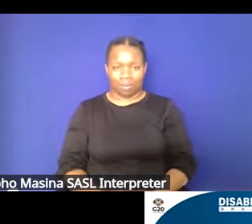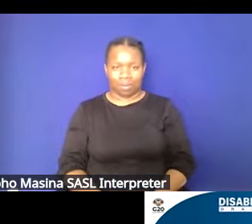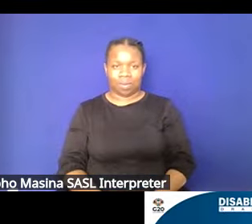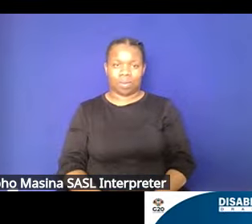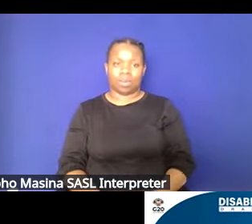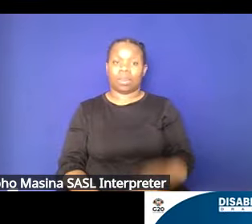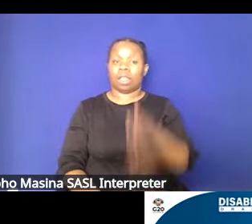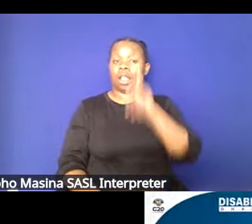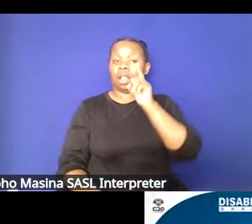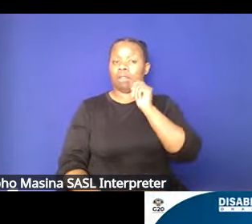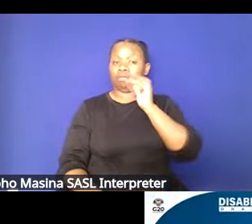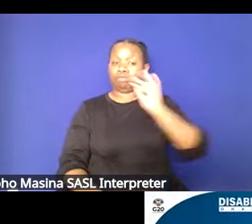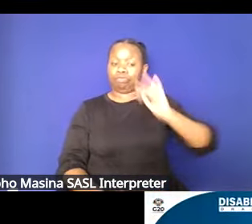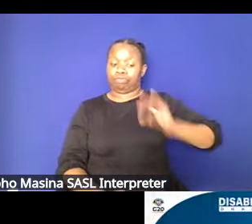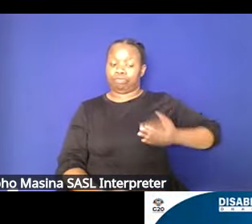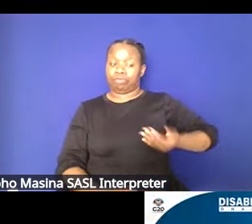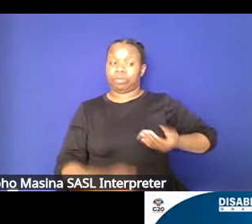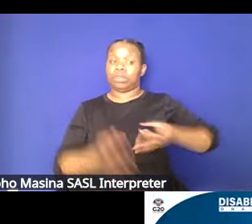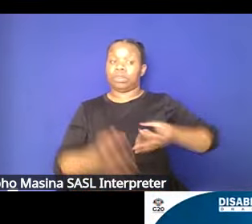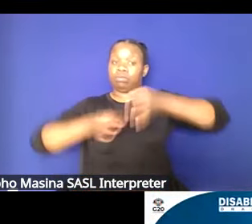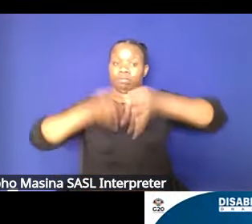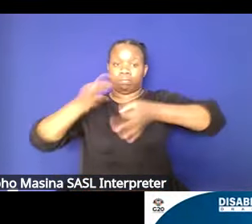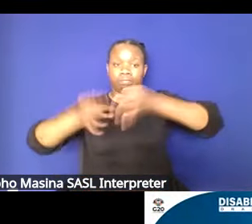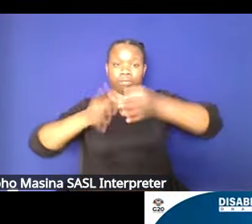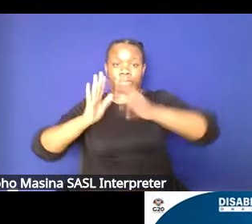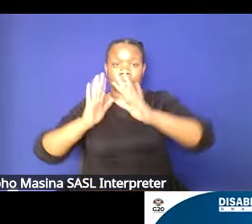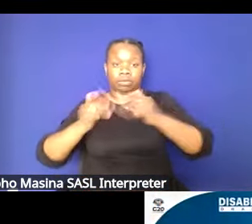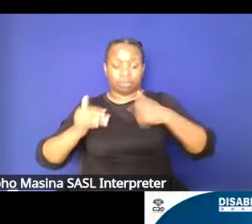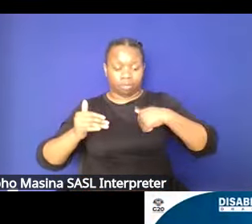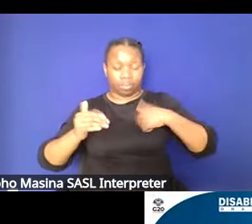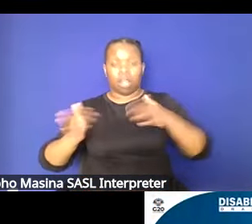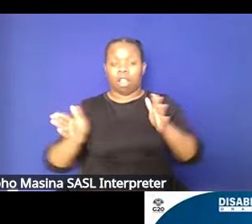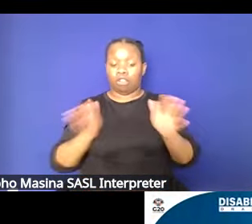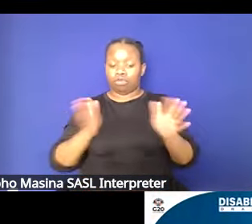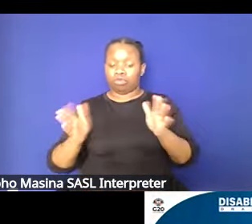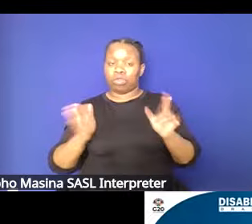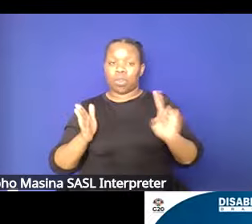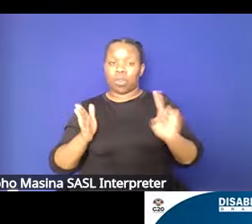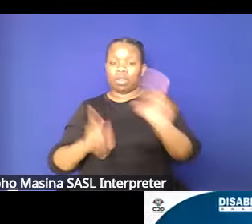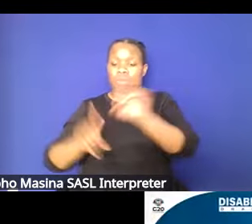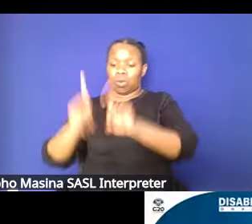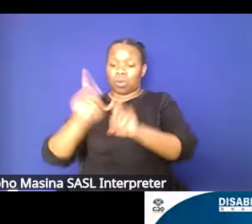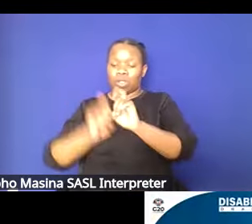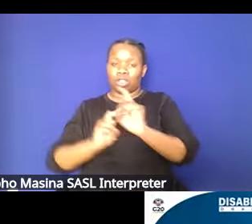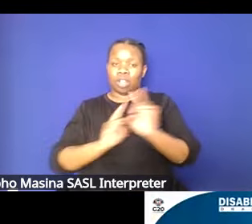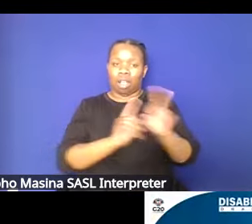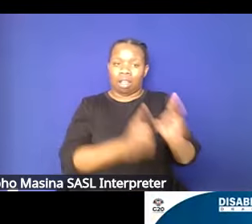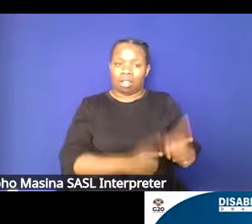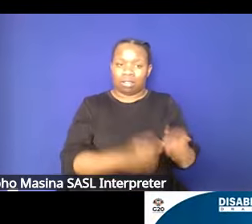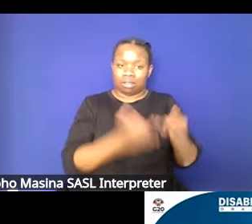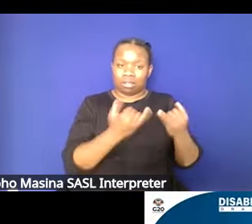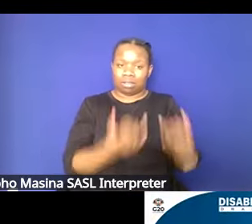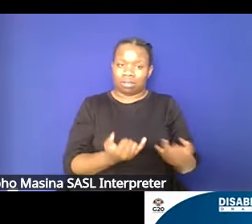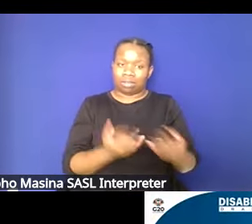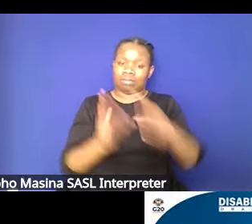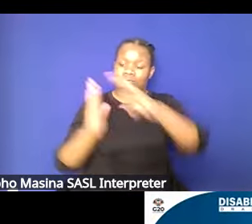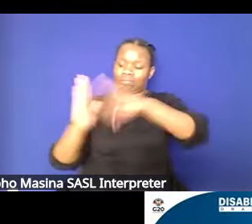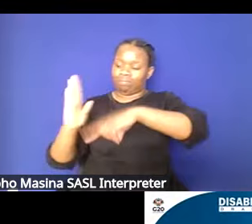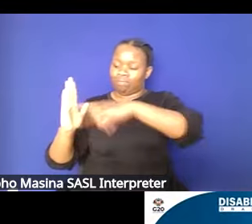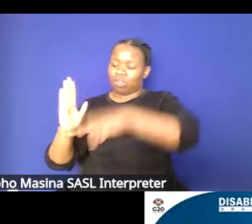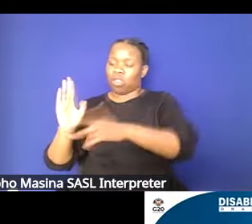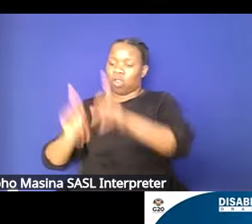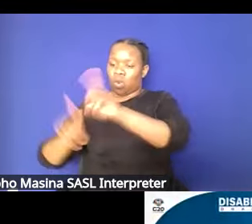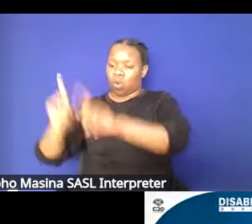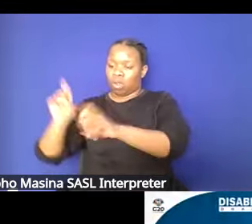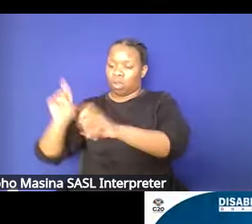Ladies and gentlemen, as I've explained, I am going to facilitate the Q&A session, reading the questions as we have